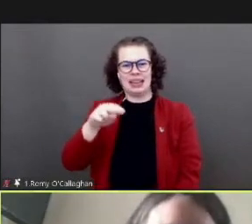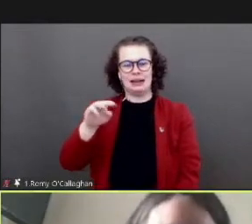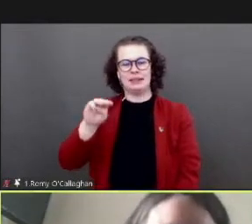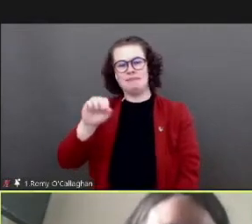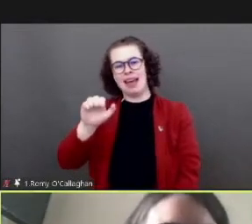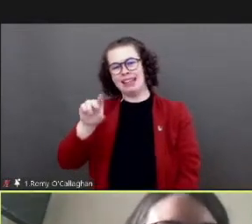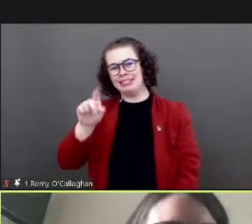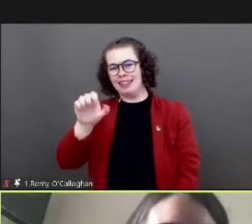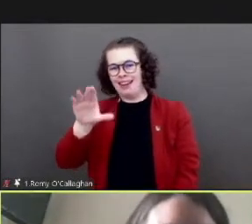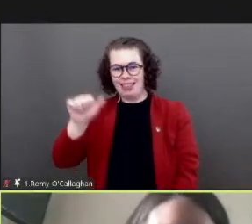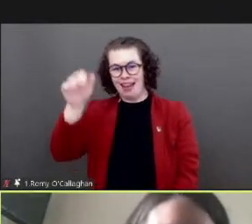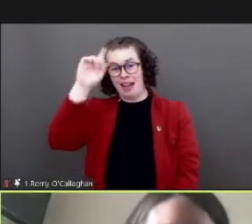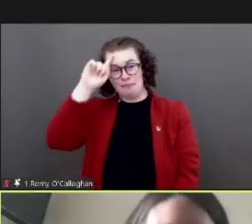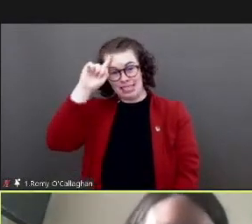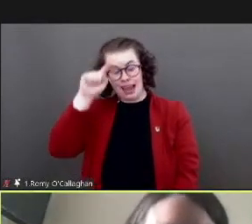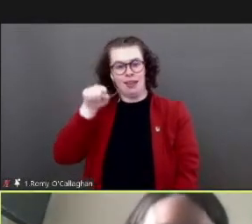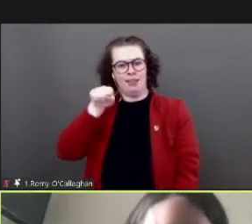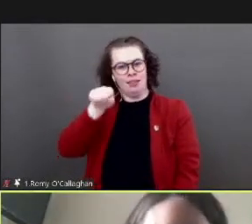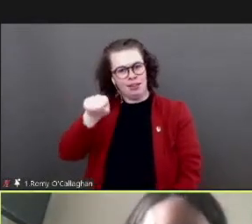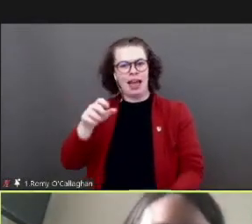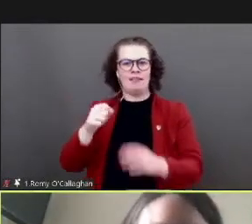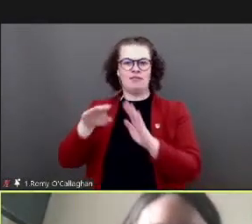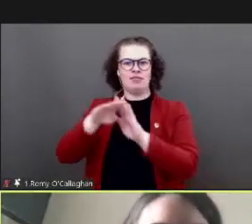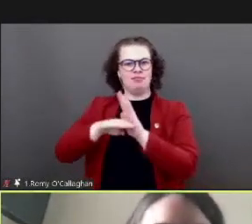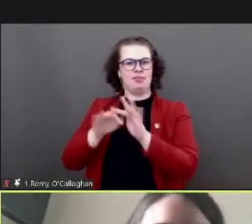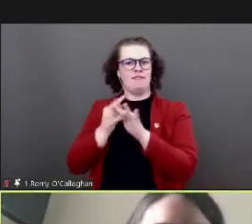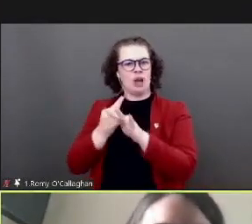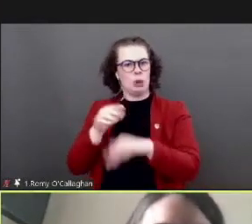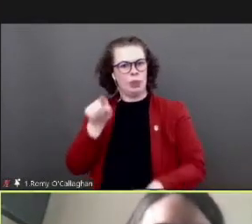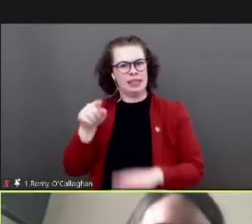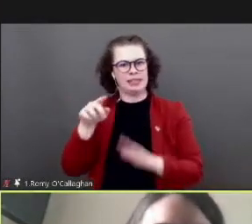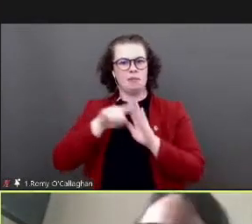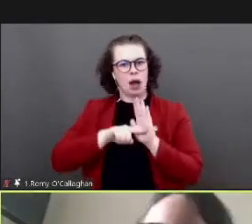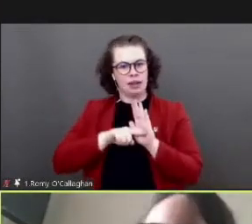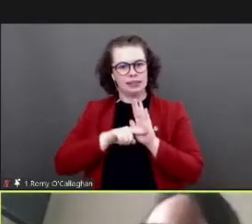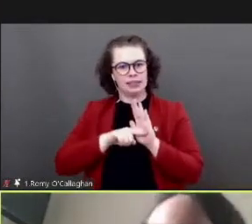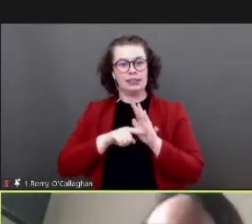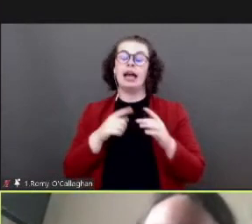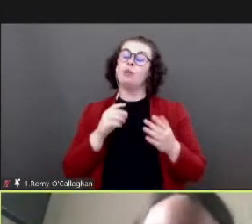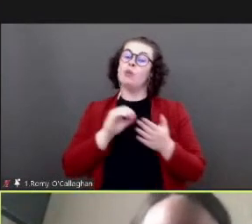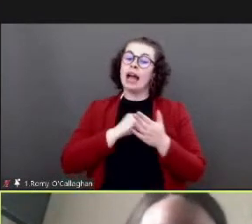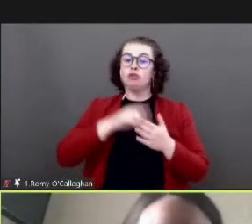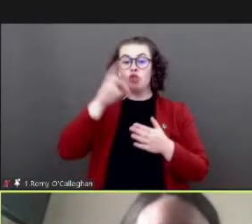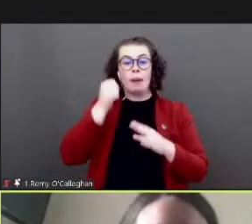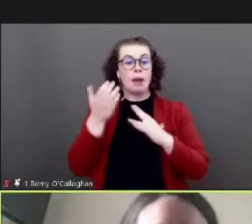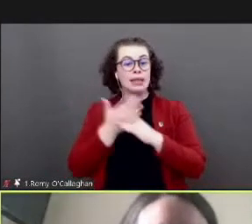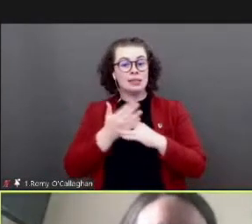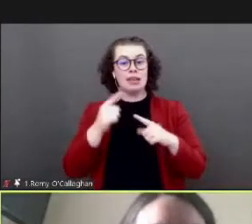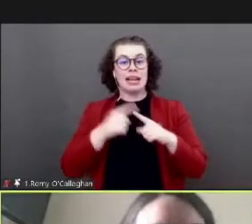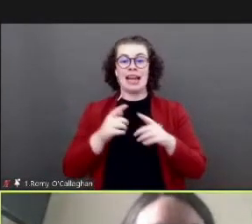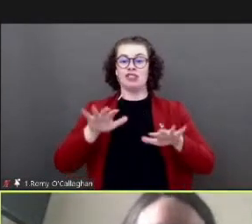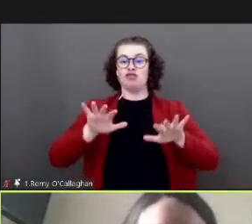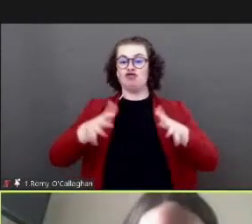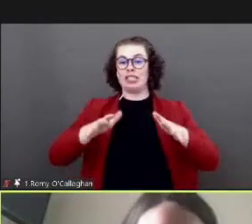and non-discrimination, accessibility and reasonable accommodation. Can we go to the next slide, please?